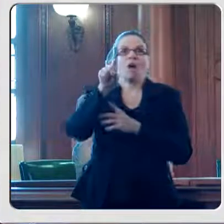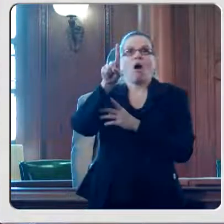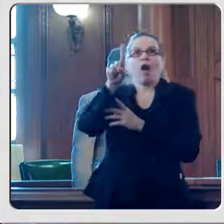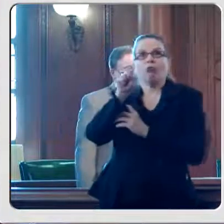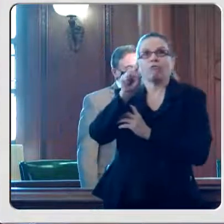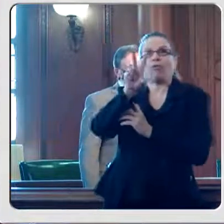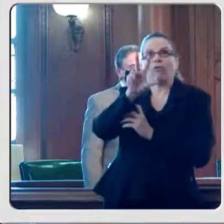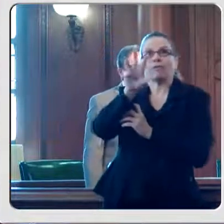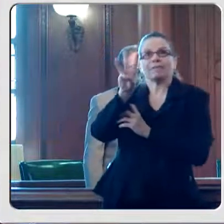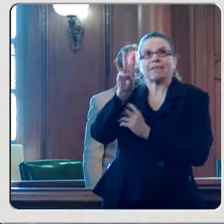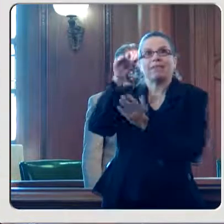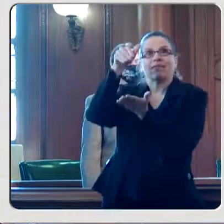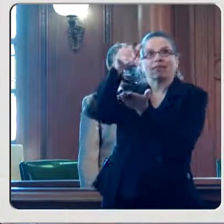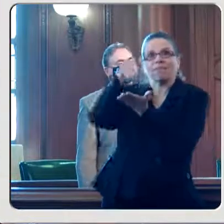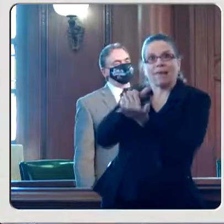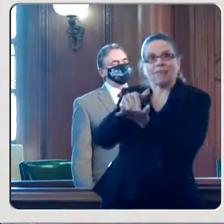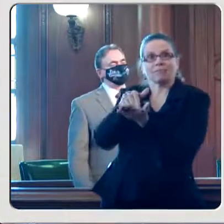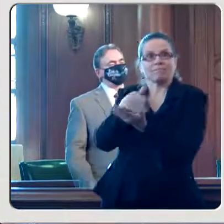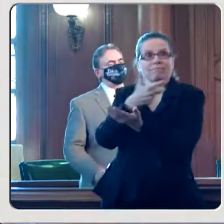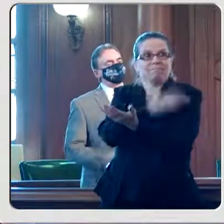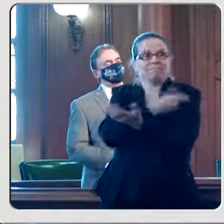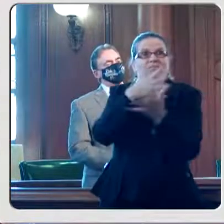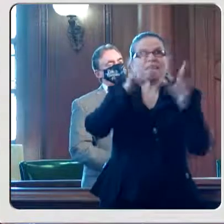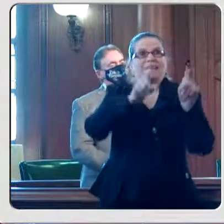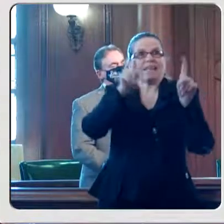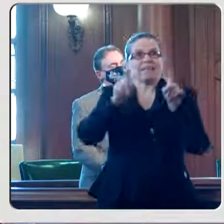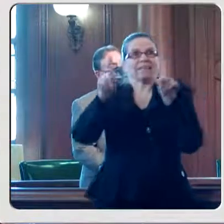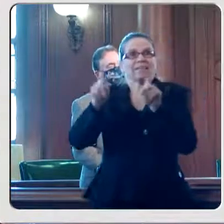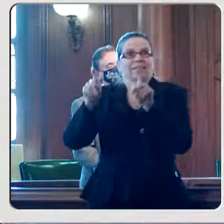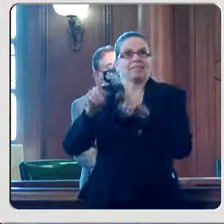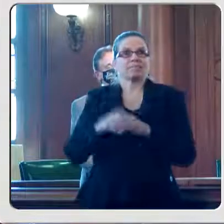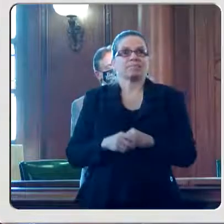136,855 individuals. Of that, they've had